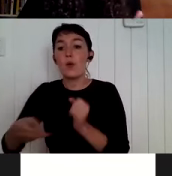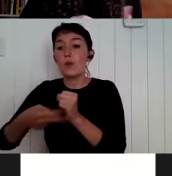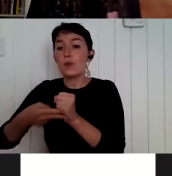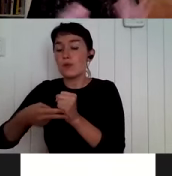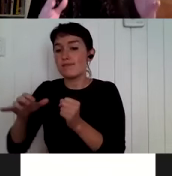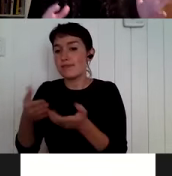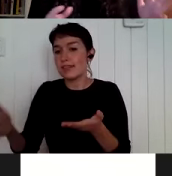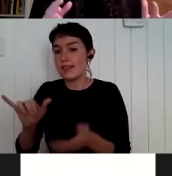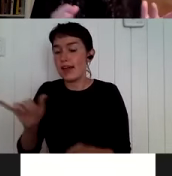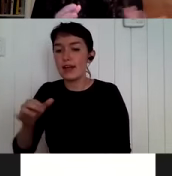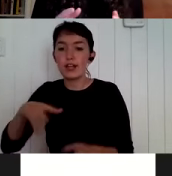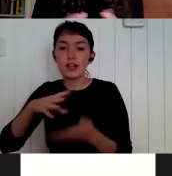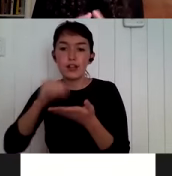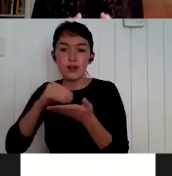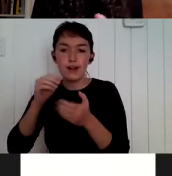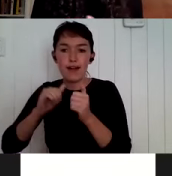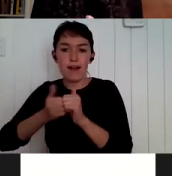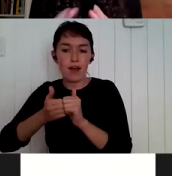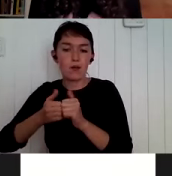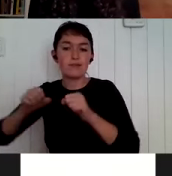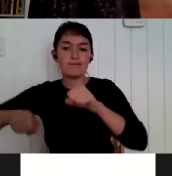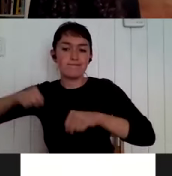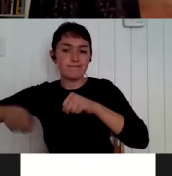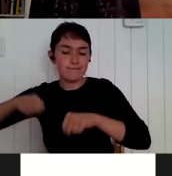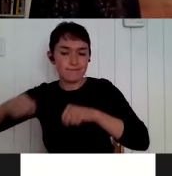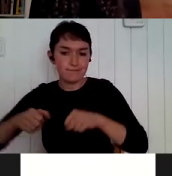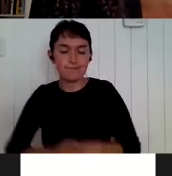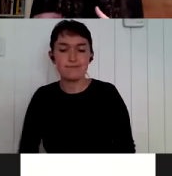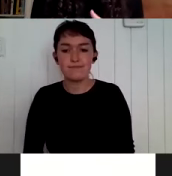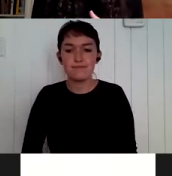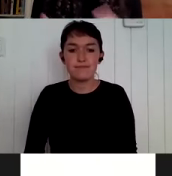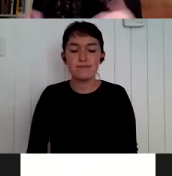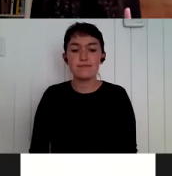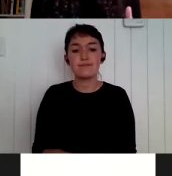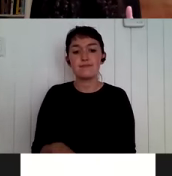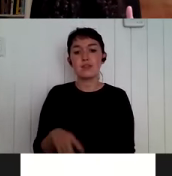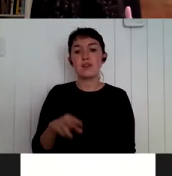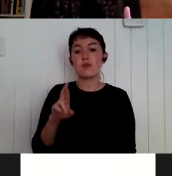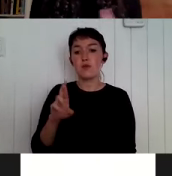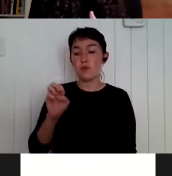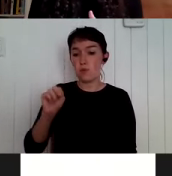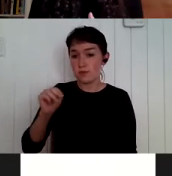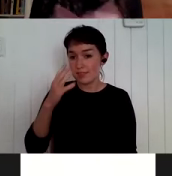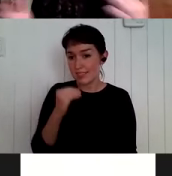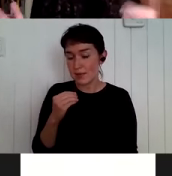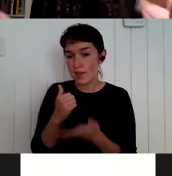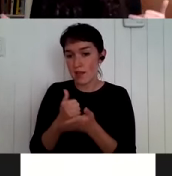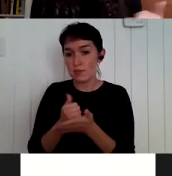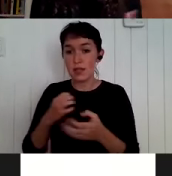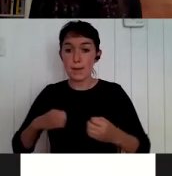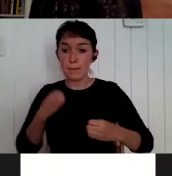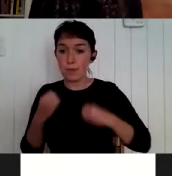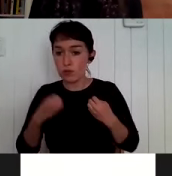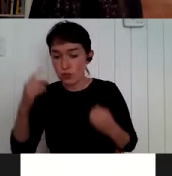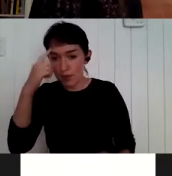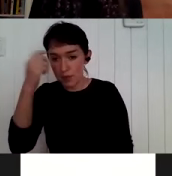Sleep has also been shown to benefit emotional memory as well as problem solving, perhaps proving